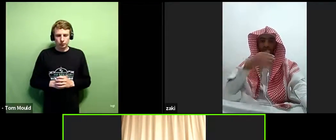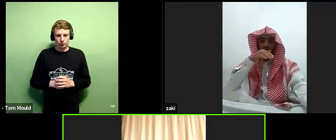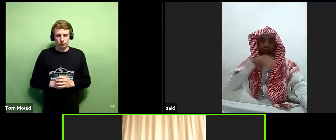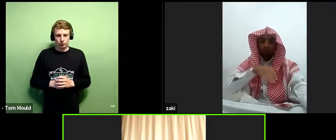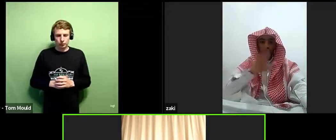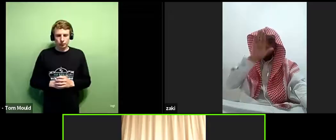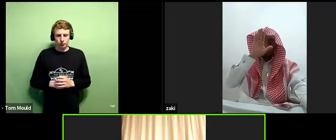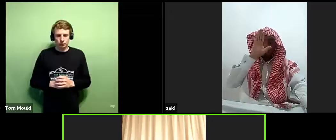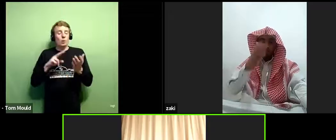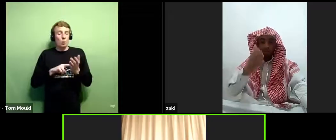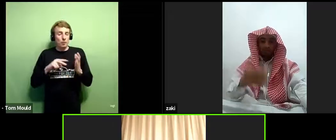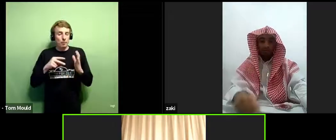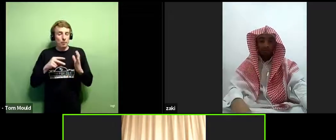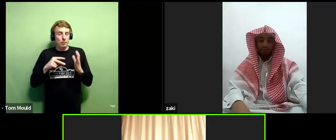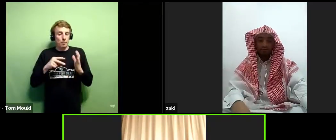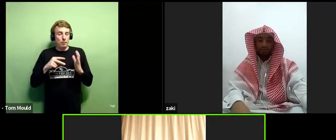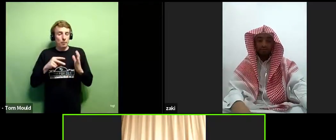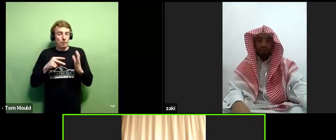normal